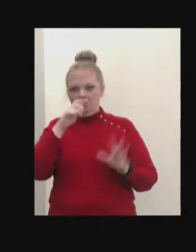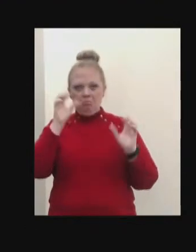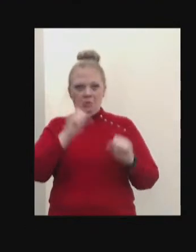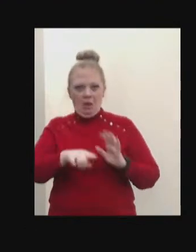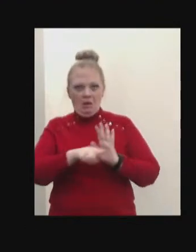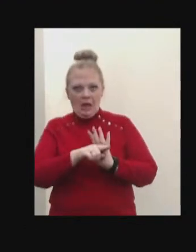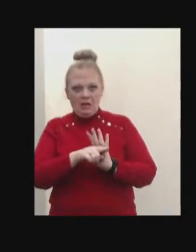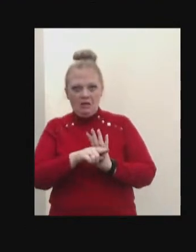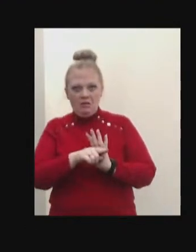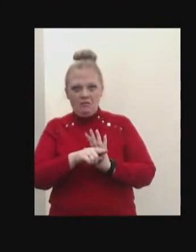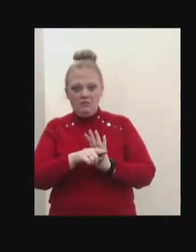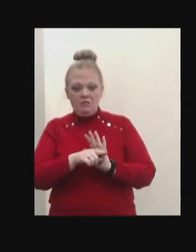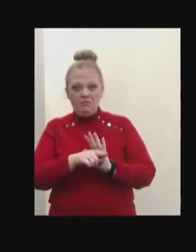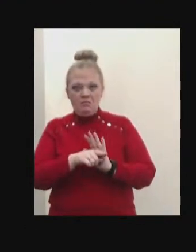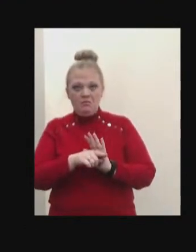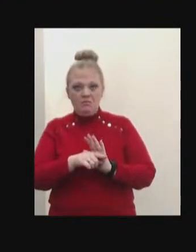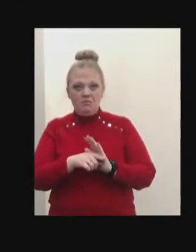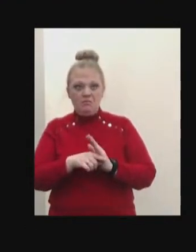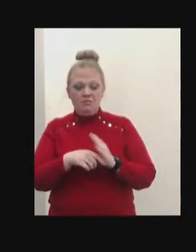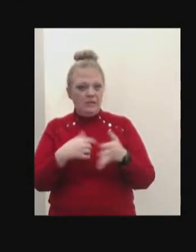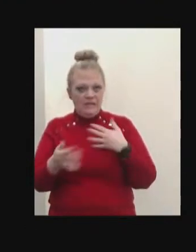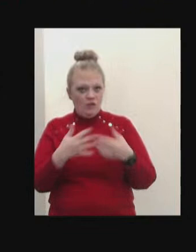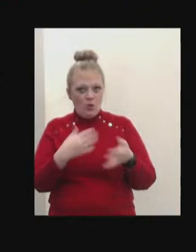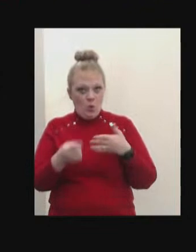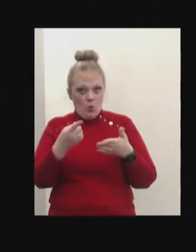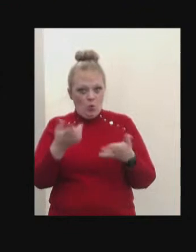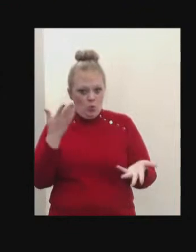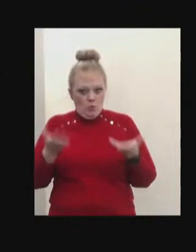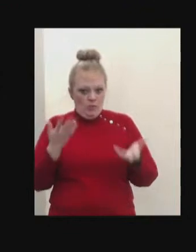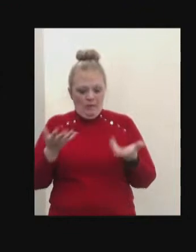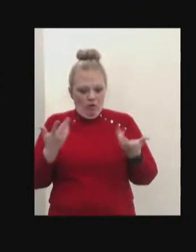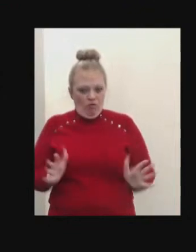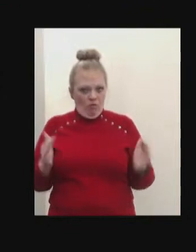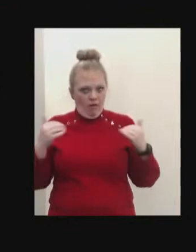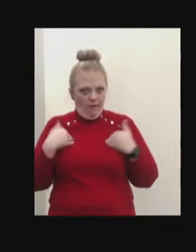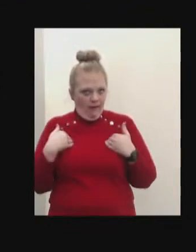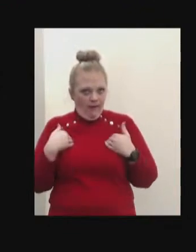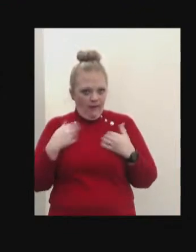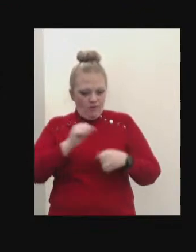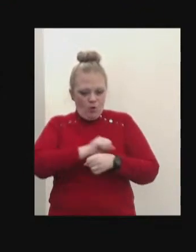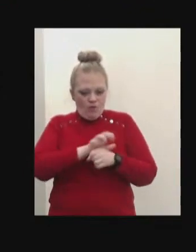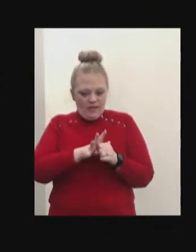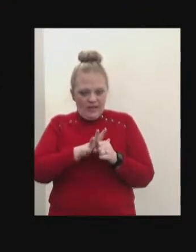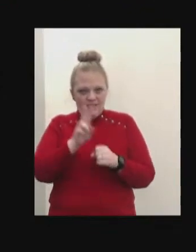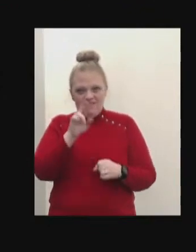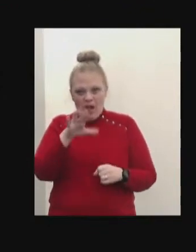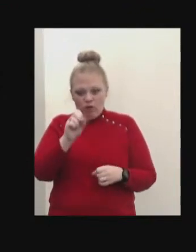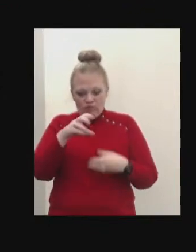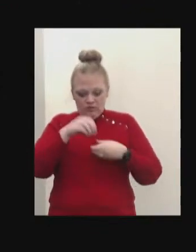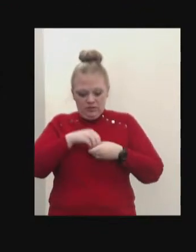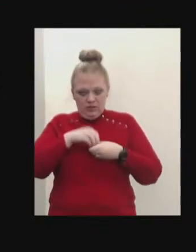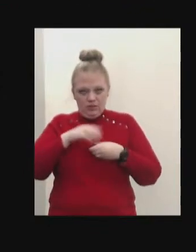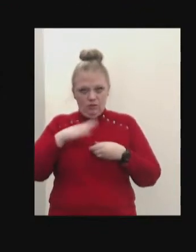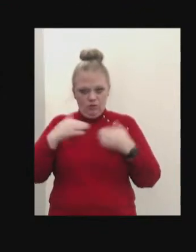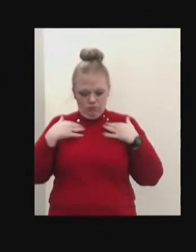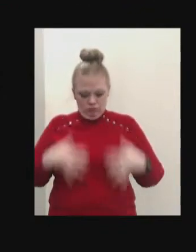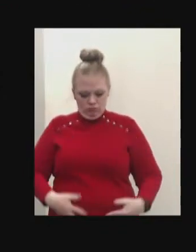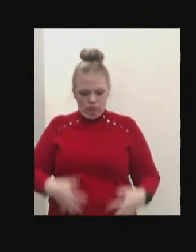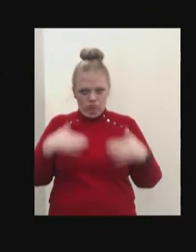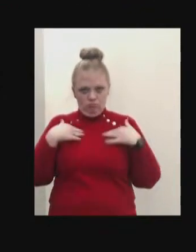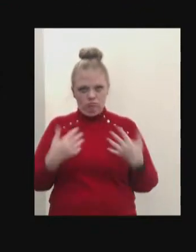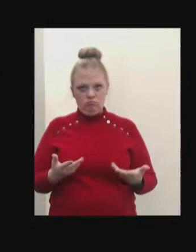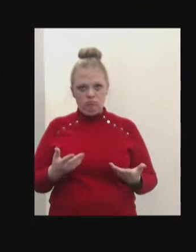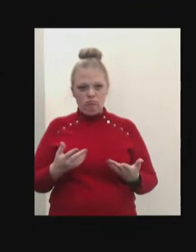though you may actually have the COVID-19 virus in your system. Then you go to the